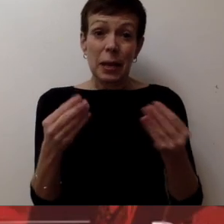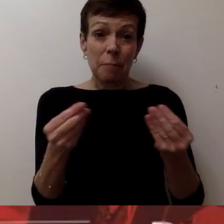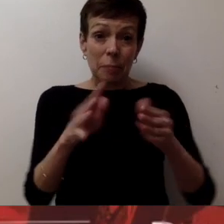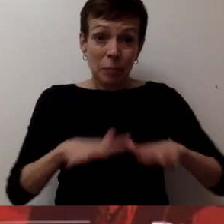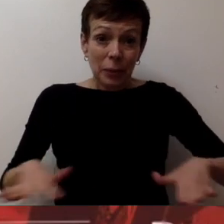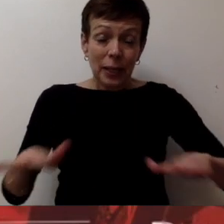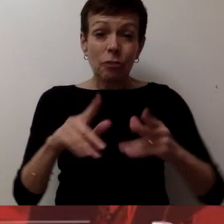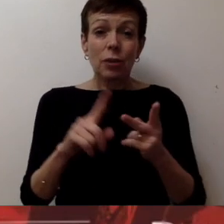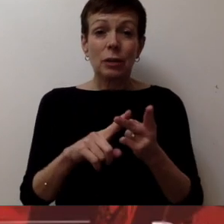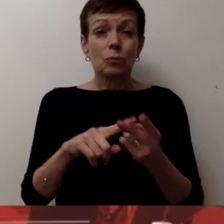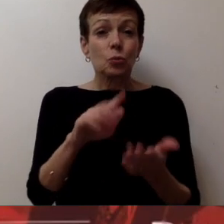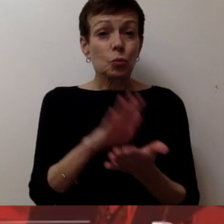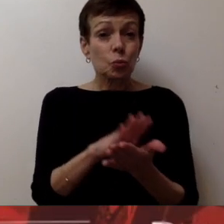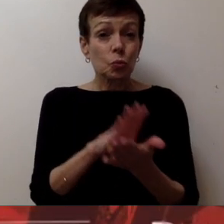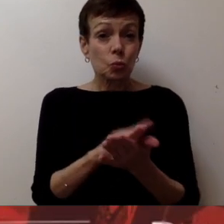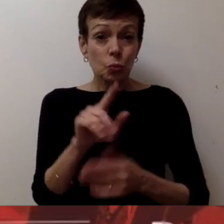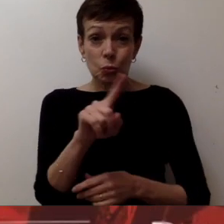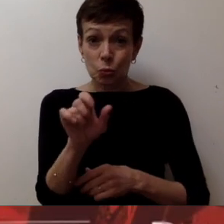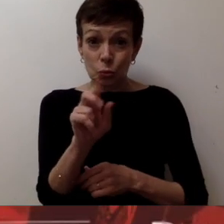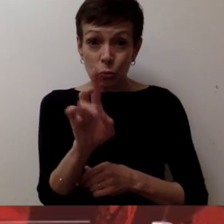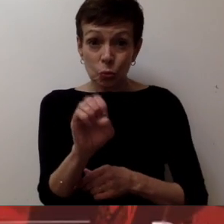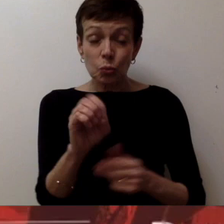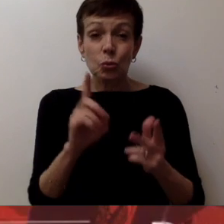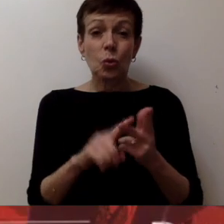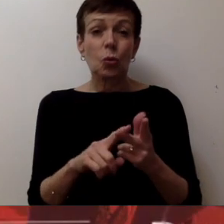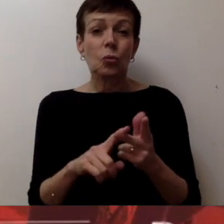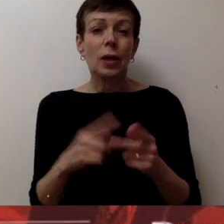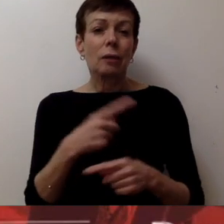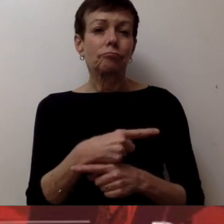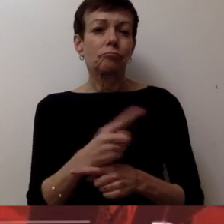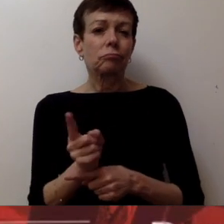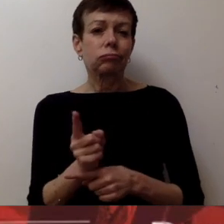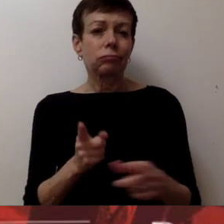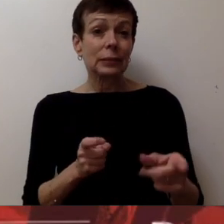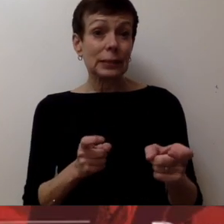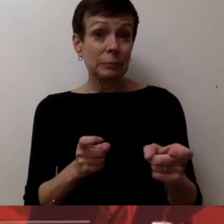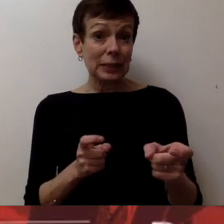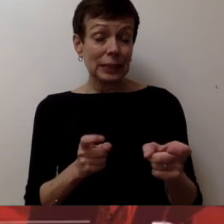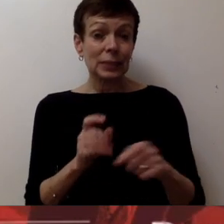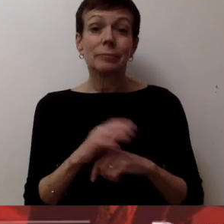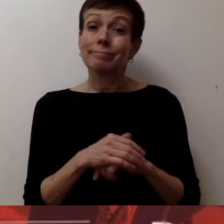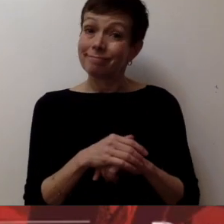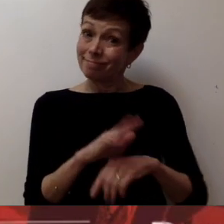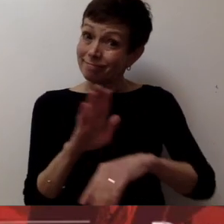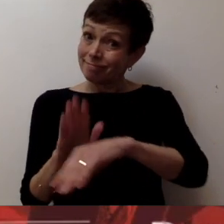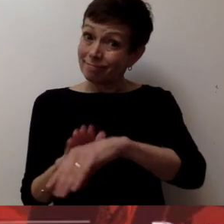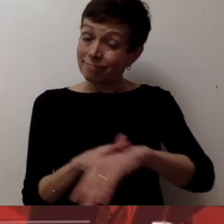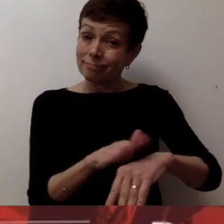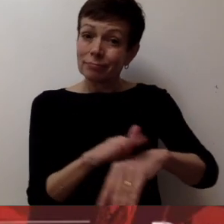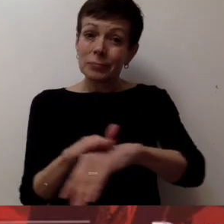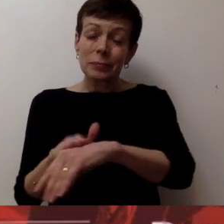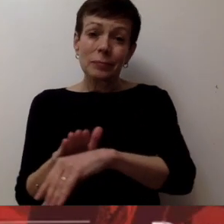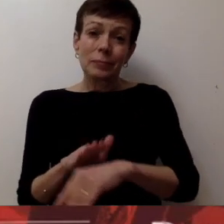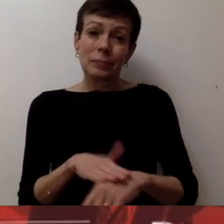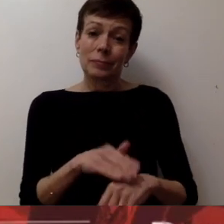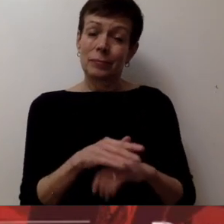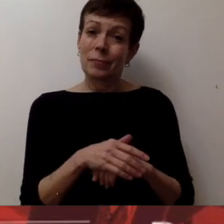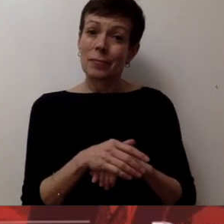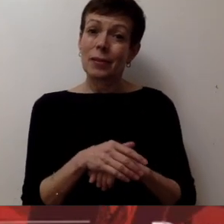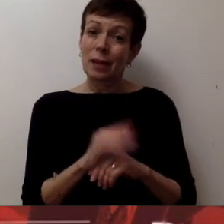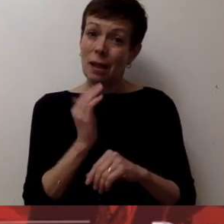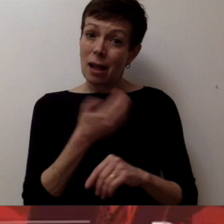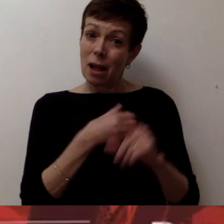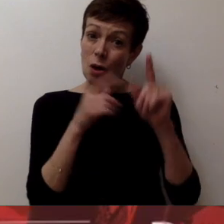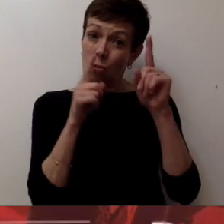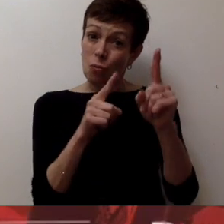zones, school zones, and speed limits in our residential areas. And we remind residents that the safety of